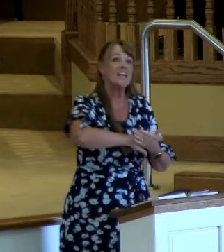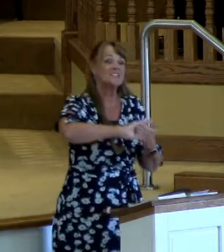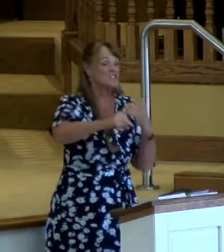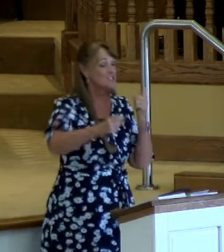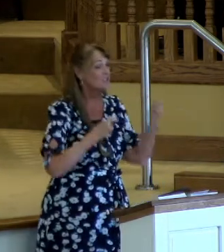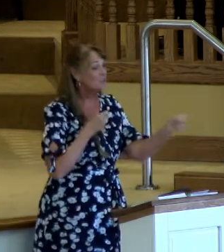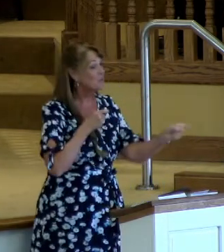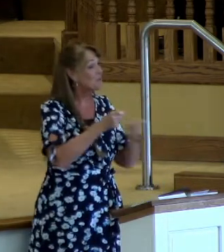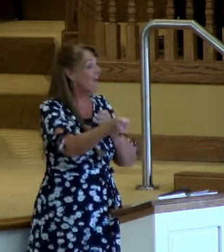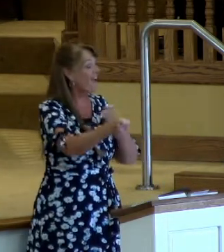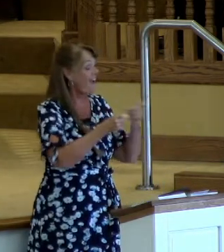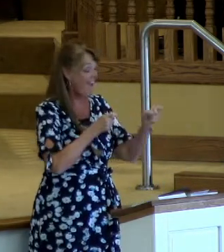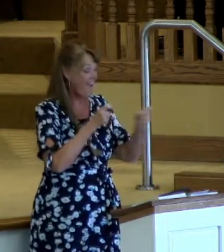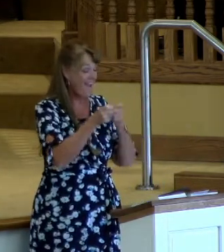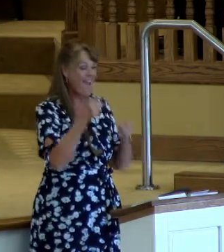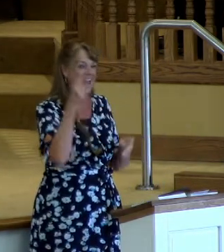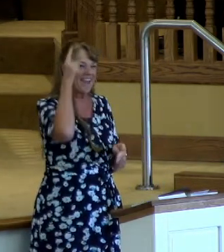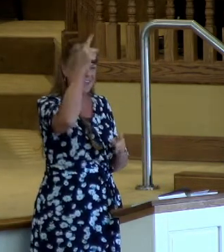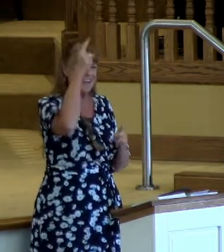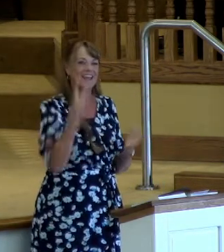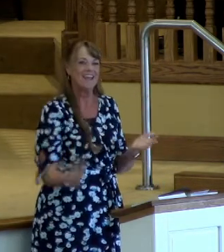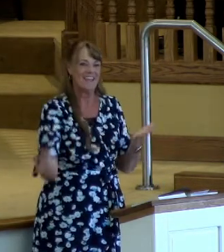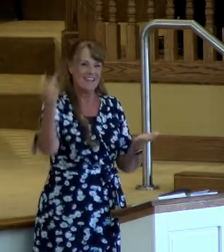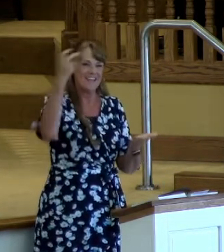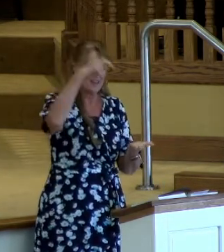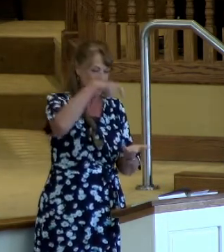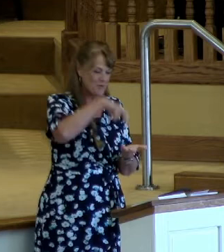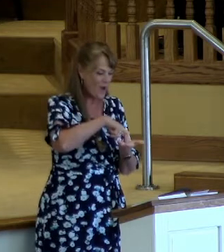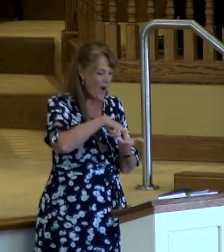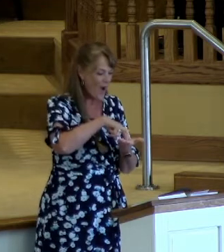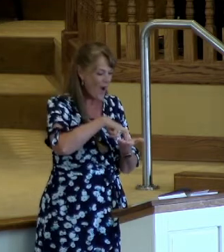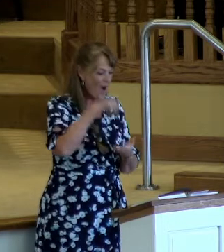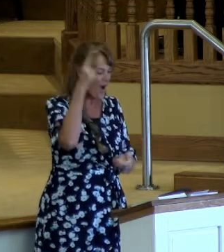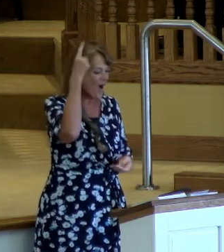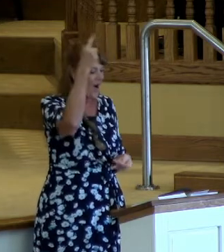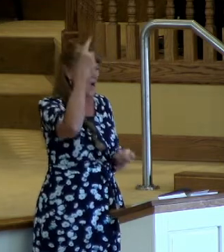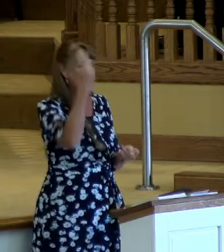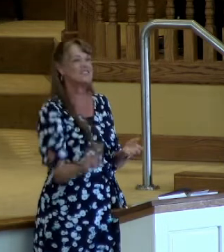his saints to reign. He